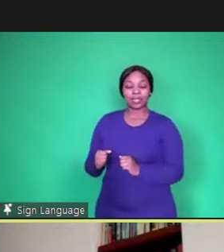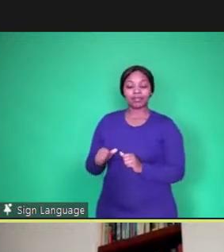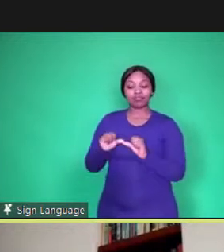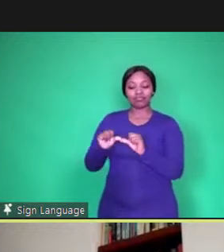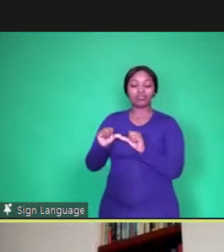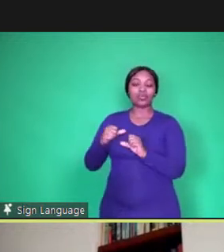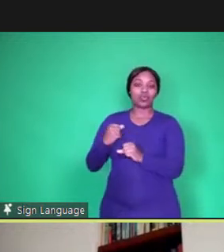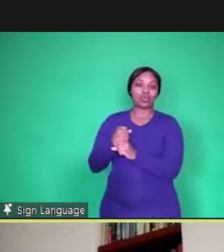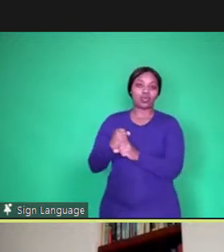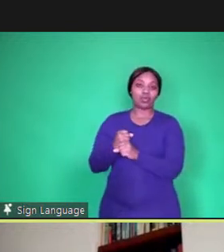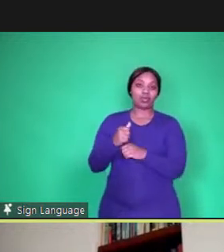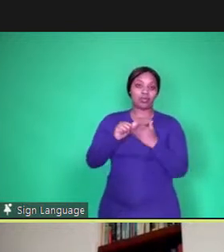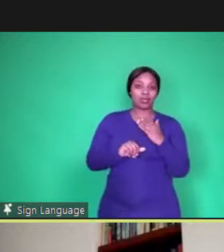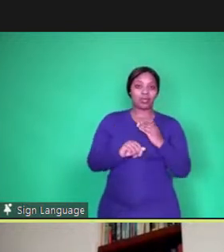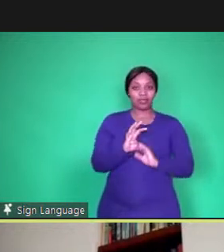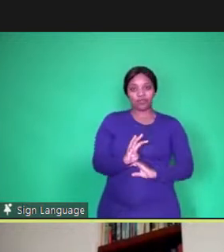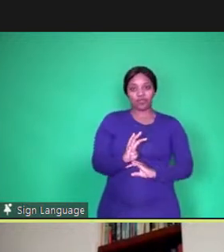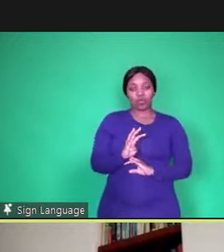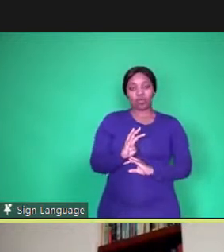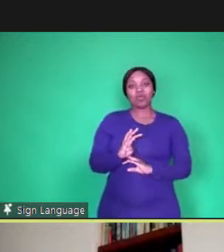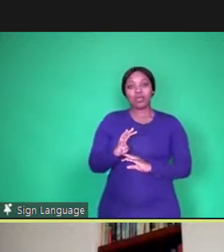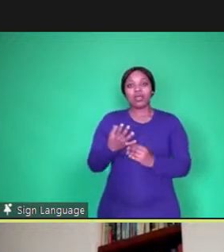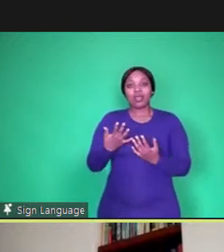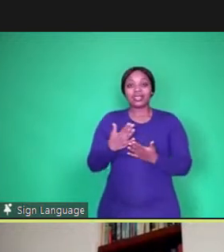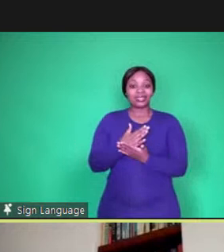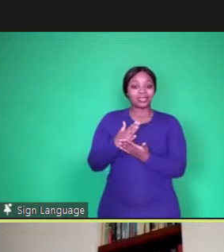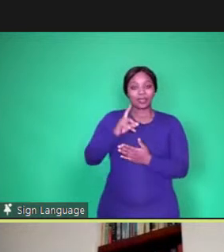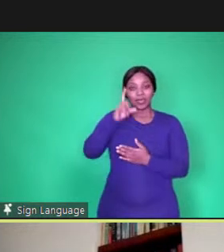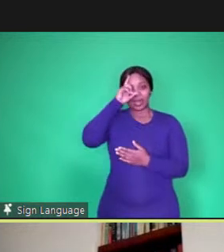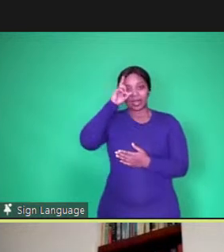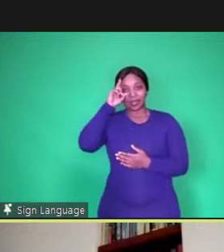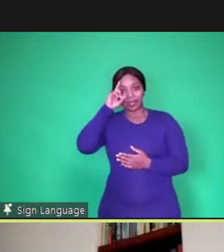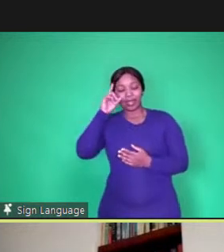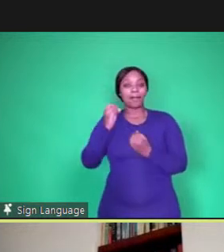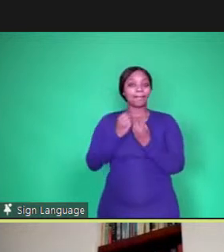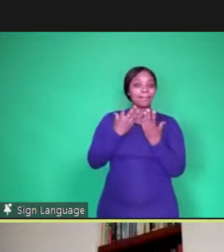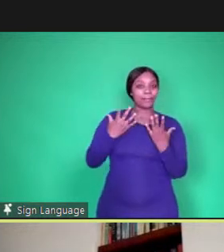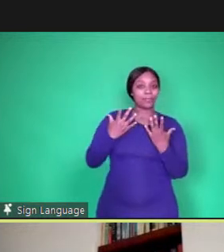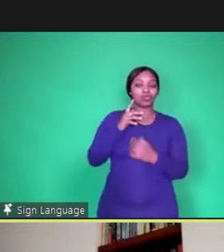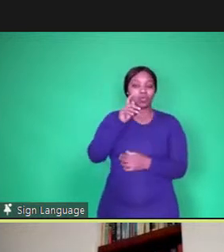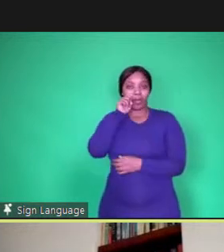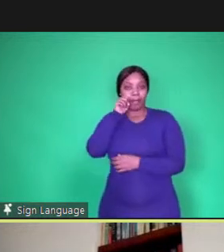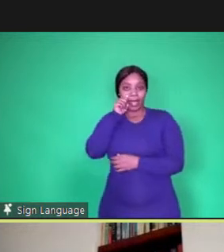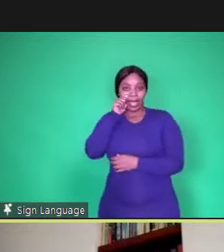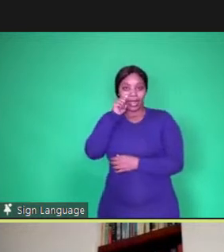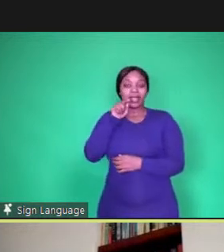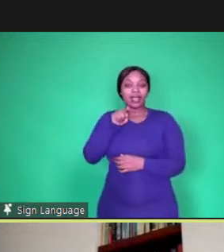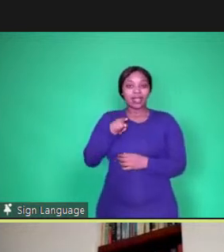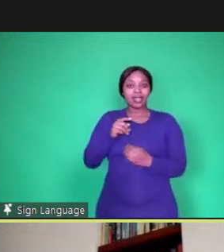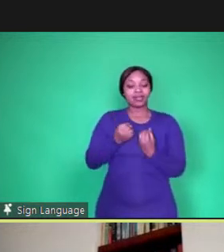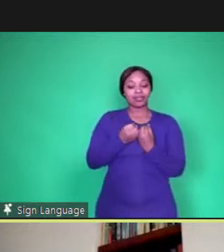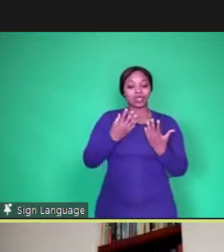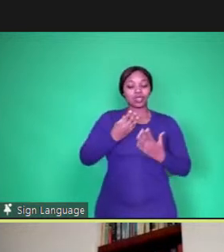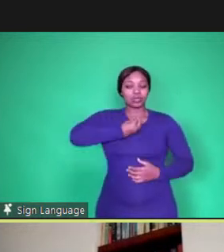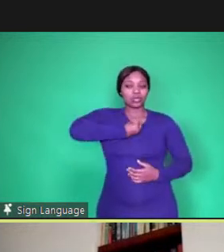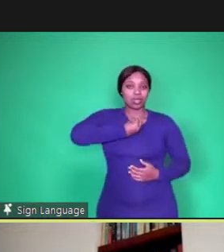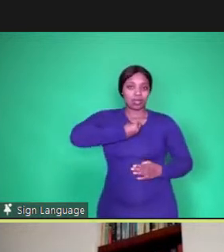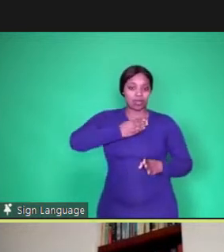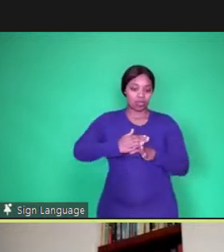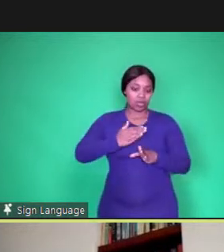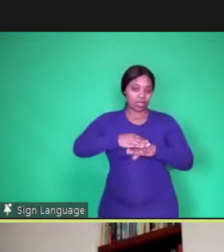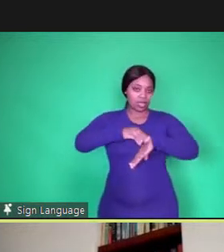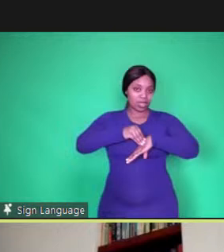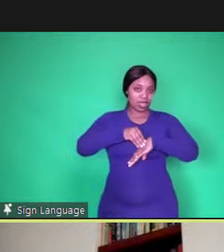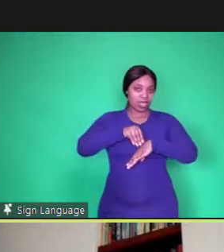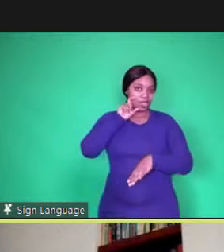more likely to be African, more likely to be male, and significantly more likely to be of working age. Adults who